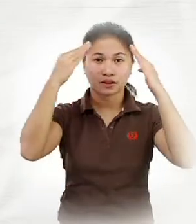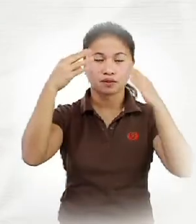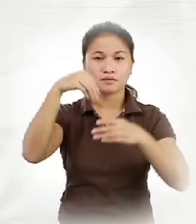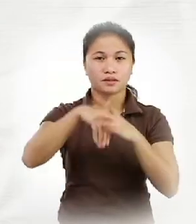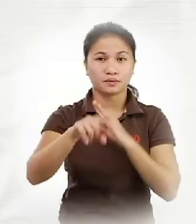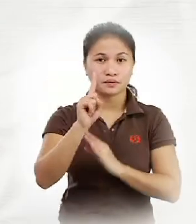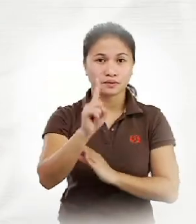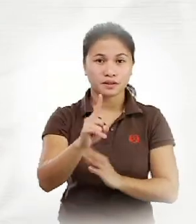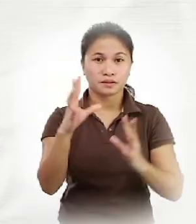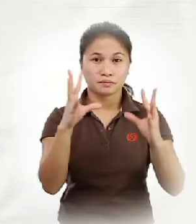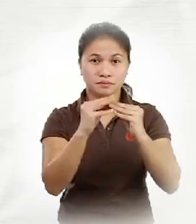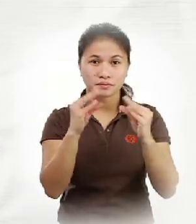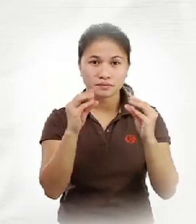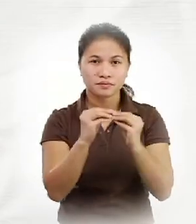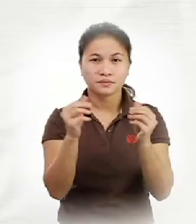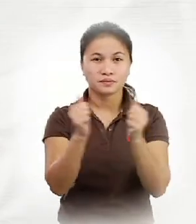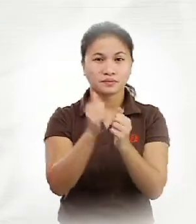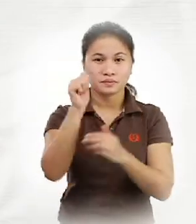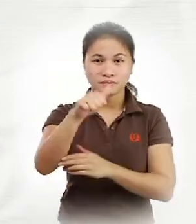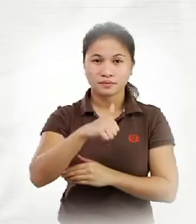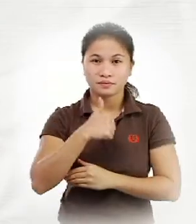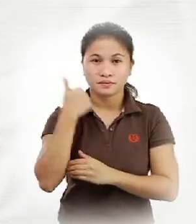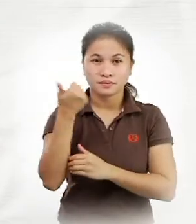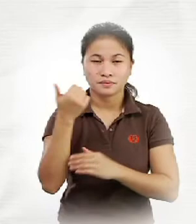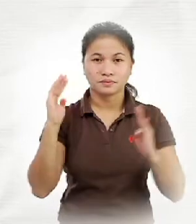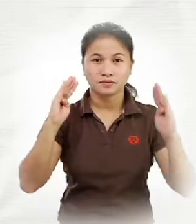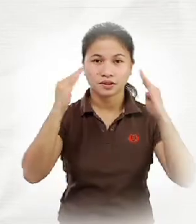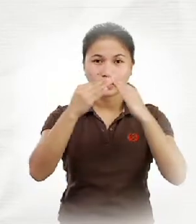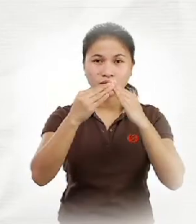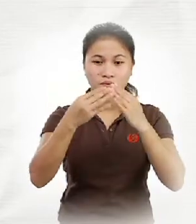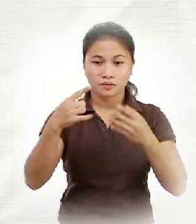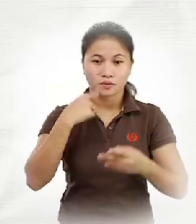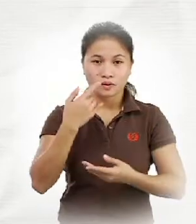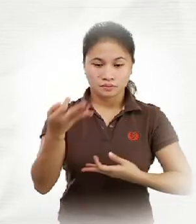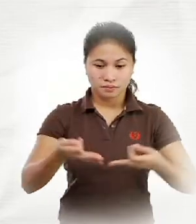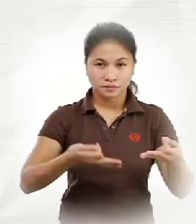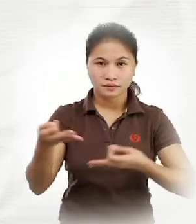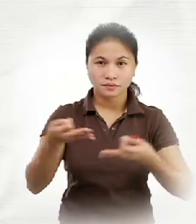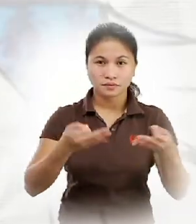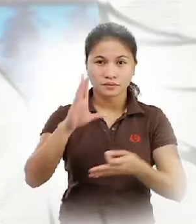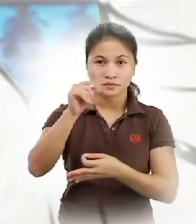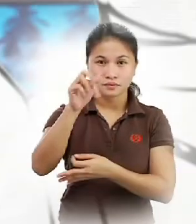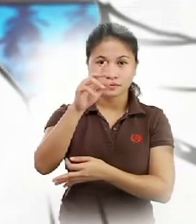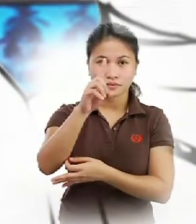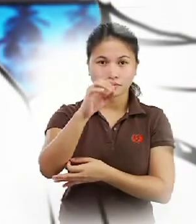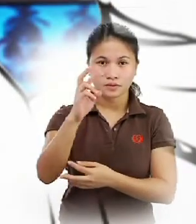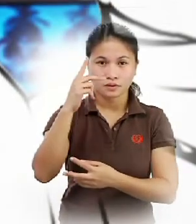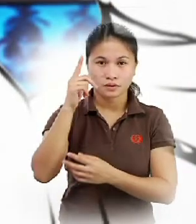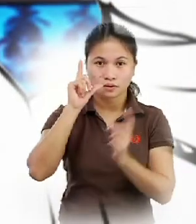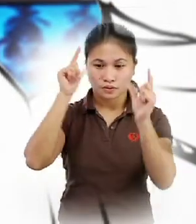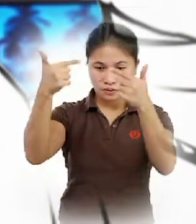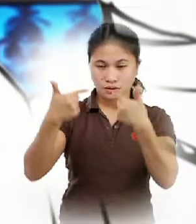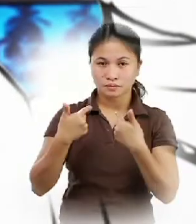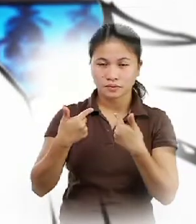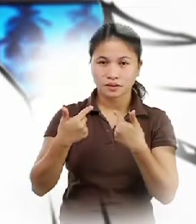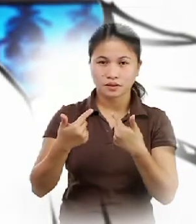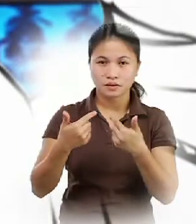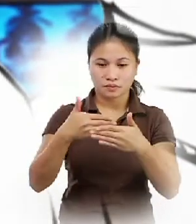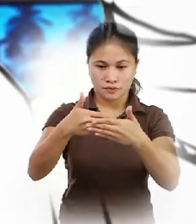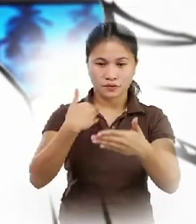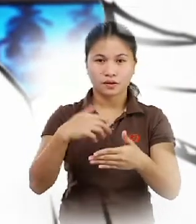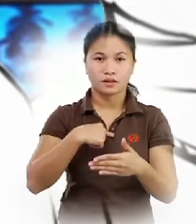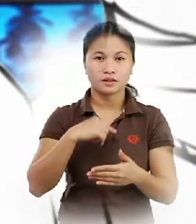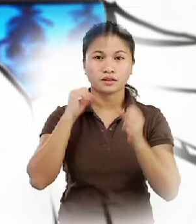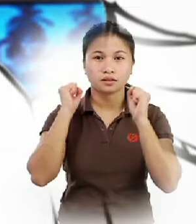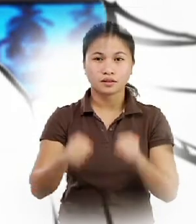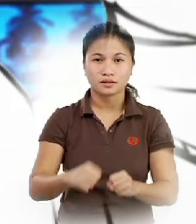meeting, no, with other bishops, the facilitator, a cardinal, looked at me, and before I could introduce myself,